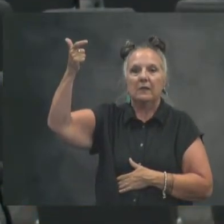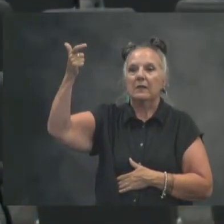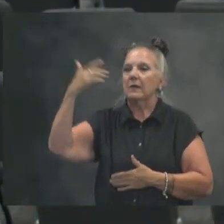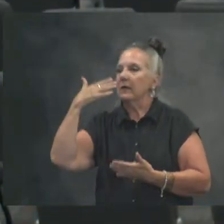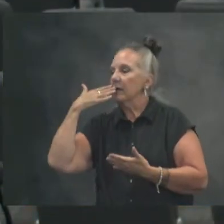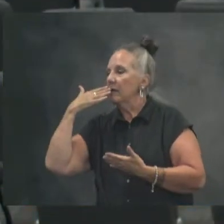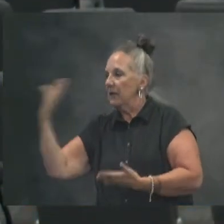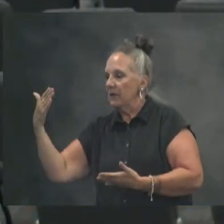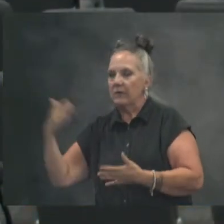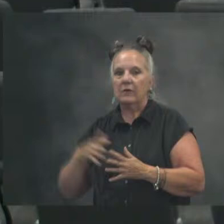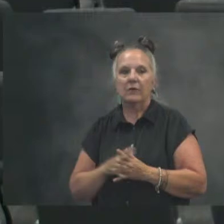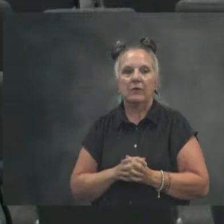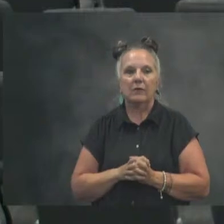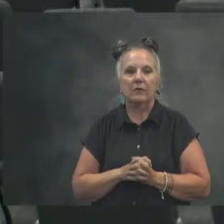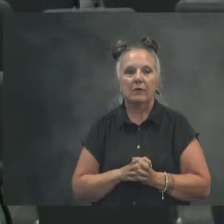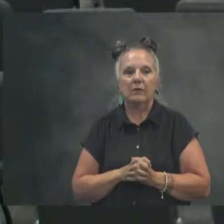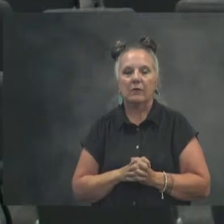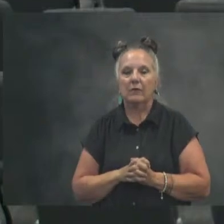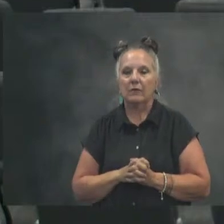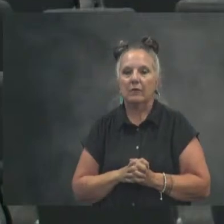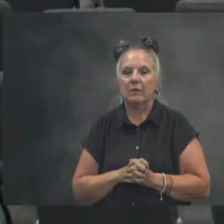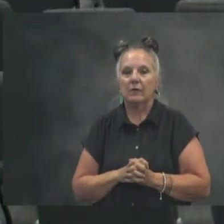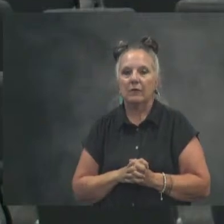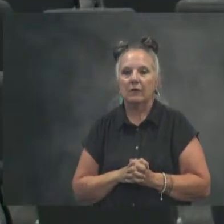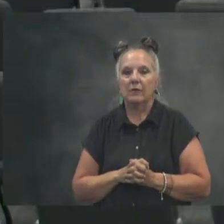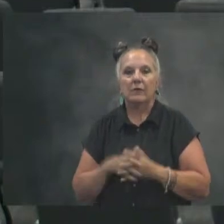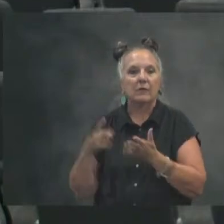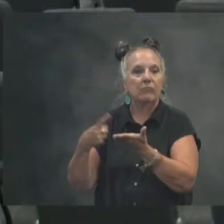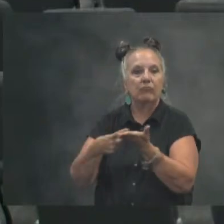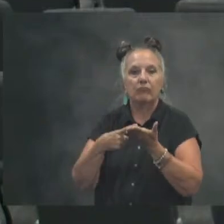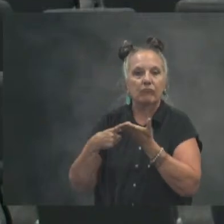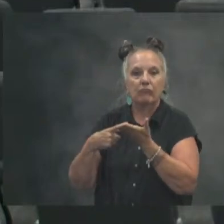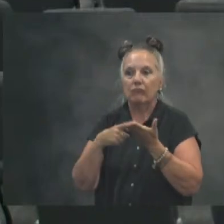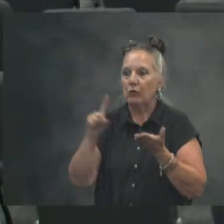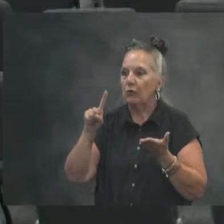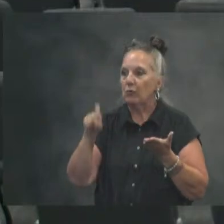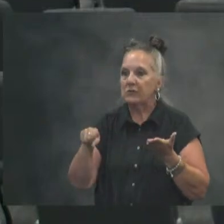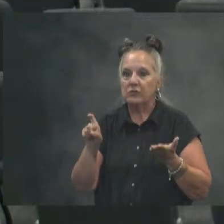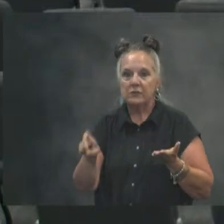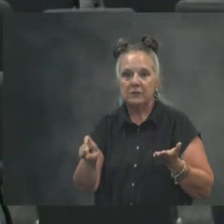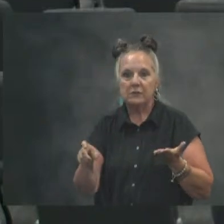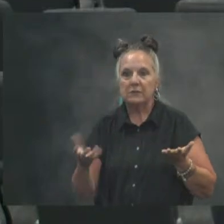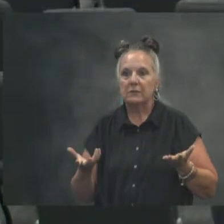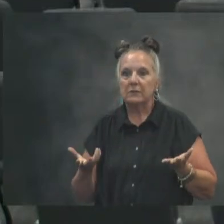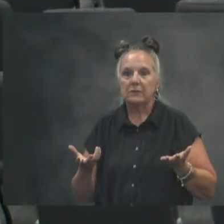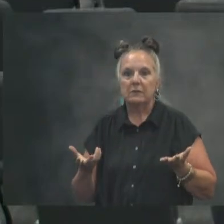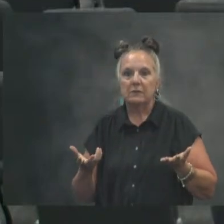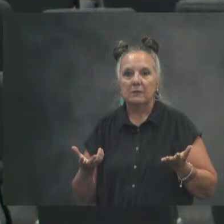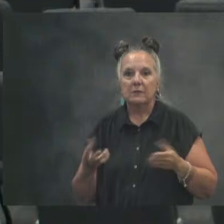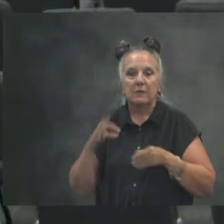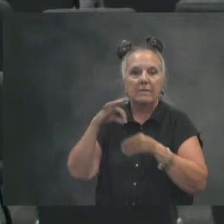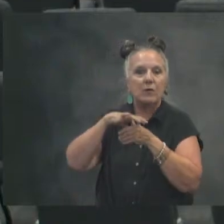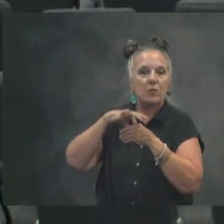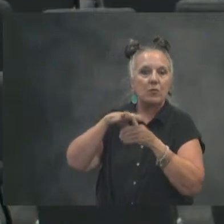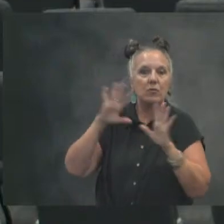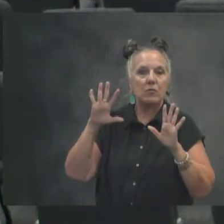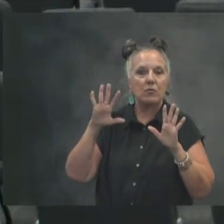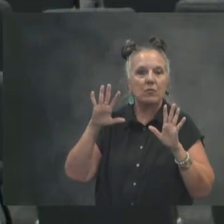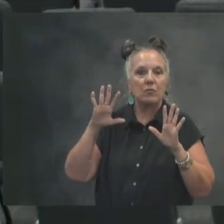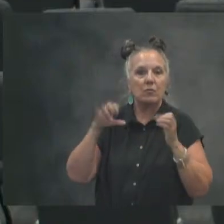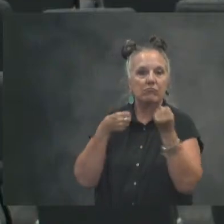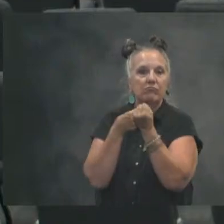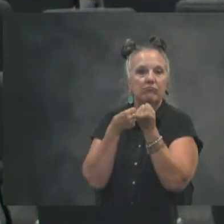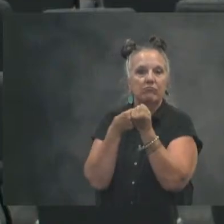Thank you, Mrs. Murray. Any questions, any discussion? To the vote, all those in favor